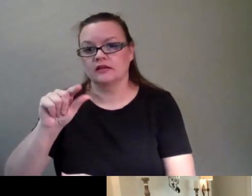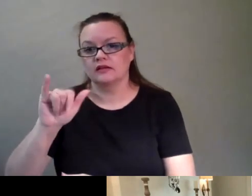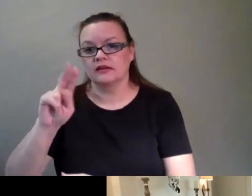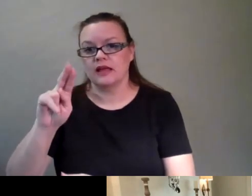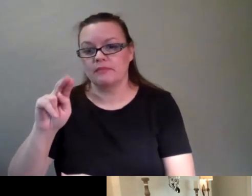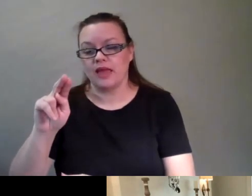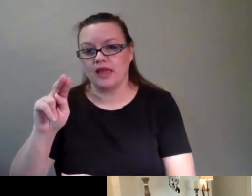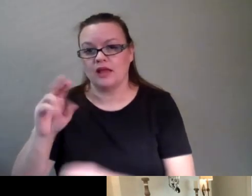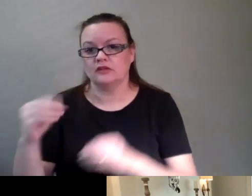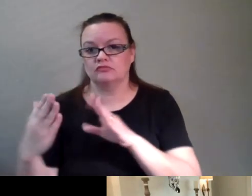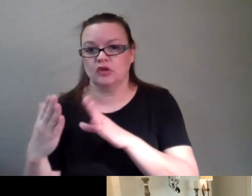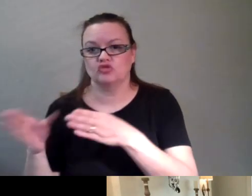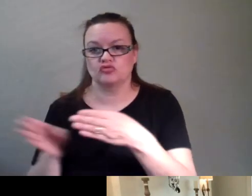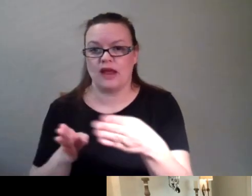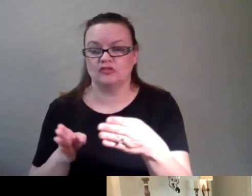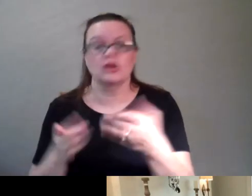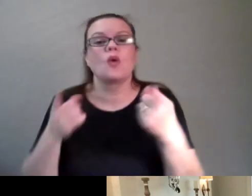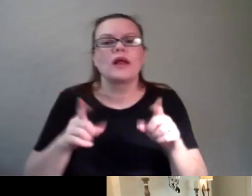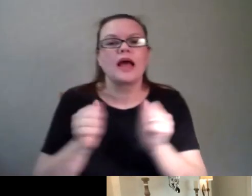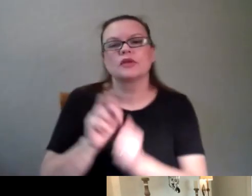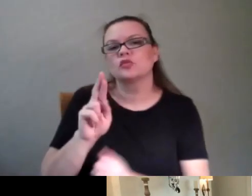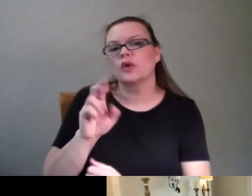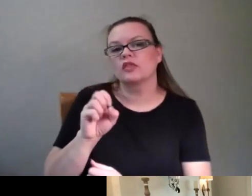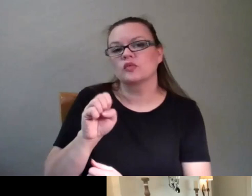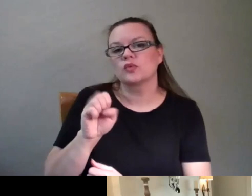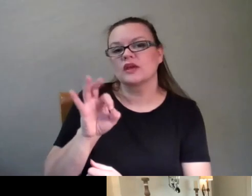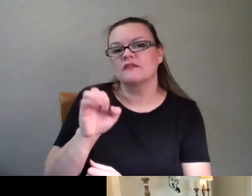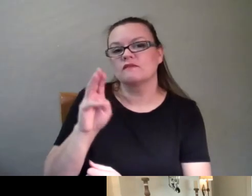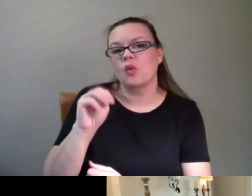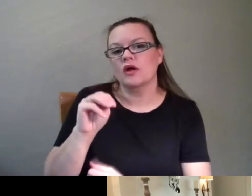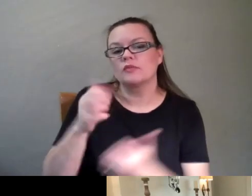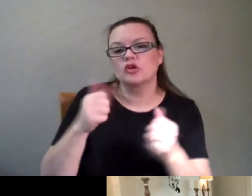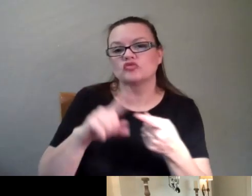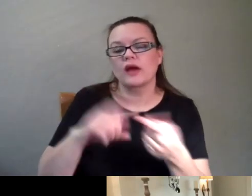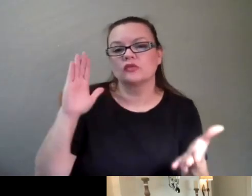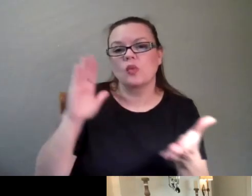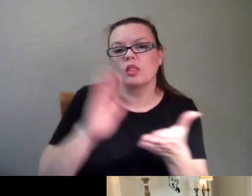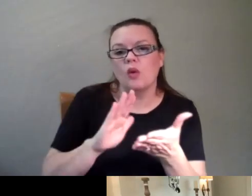campaign finance reform is they were trying to lower the amount of money in the parties.